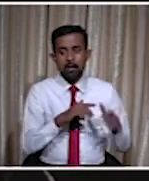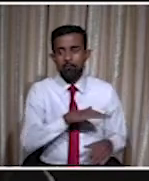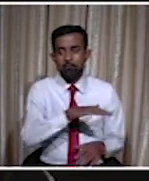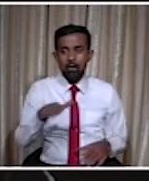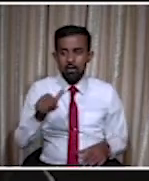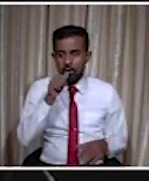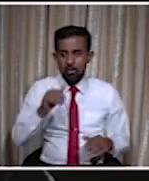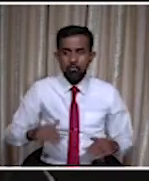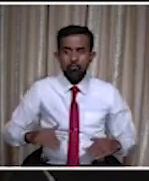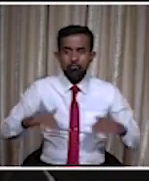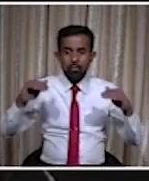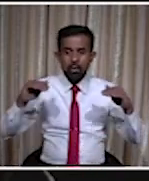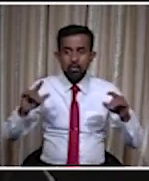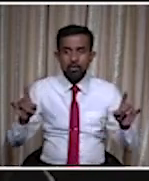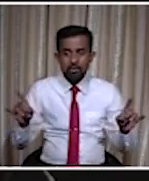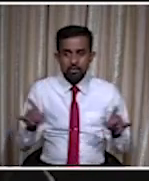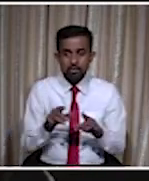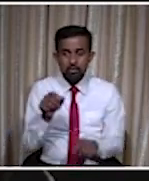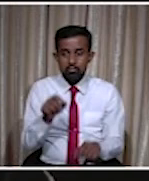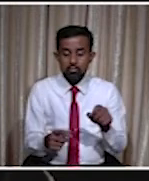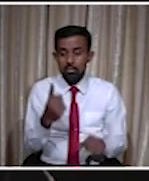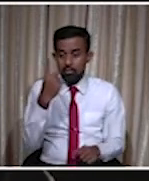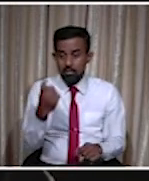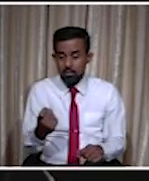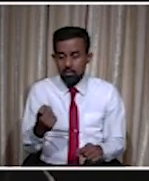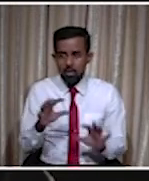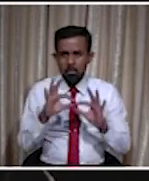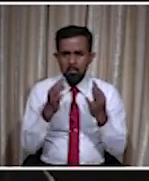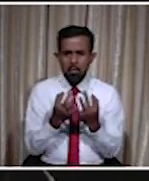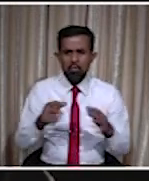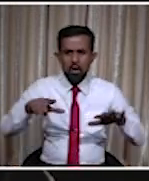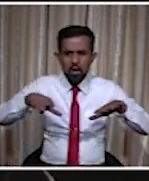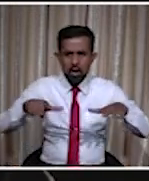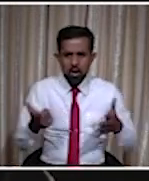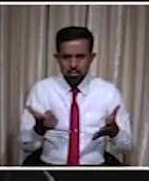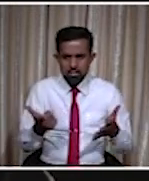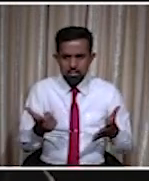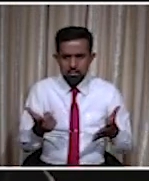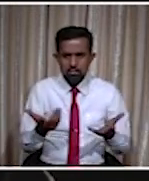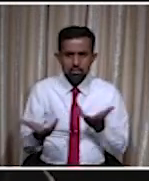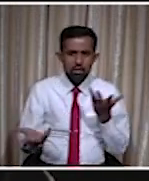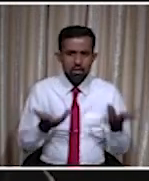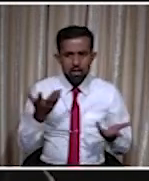Almost 700 families have been displaced. Almost 100 odd families have lost their